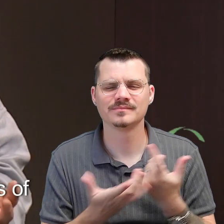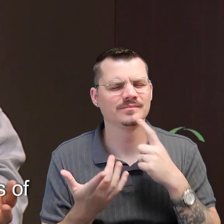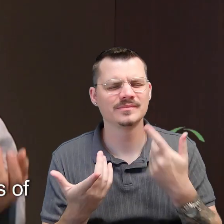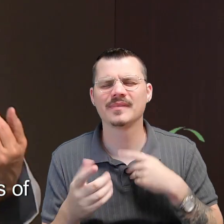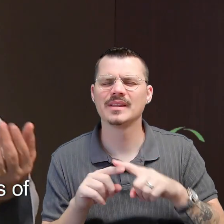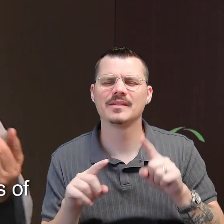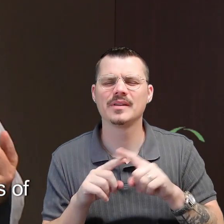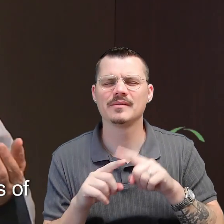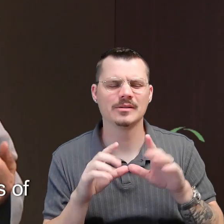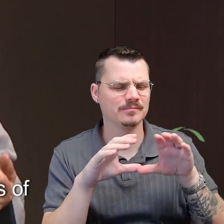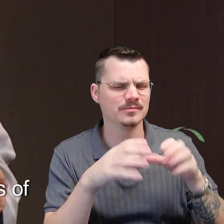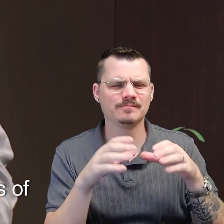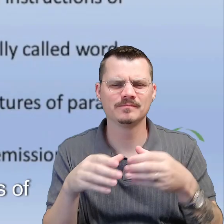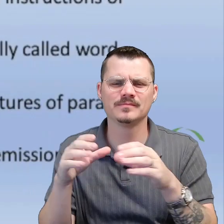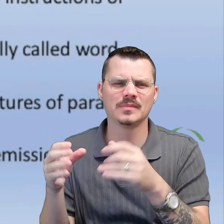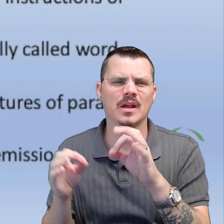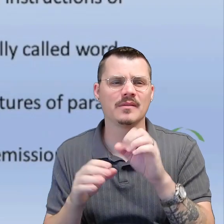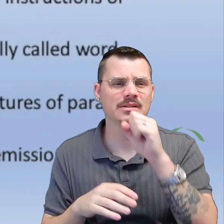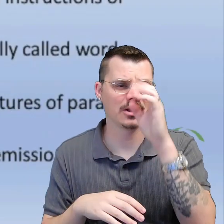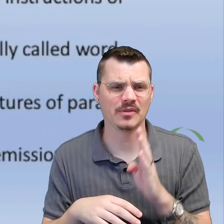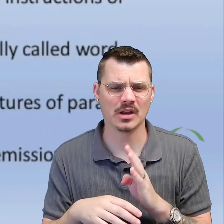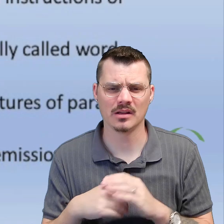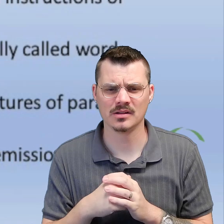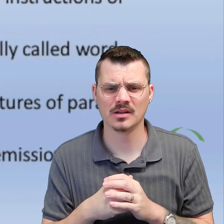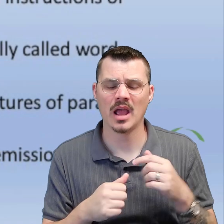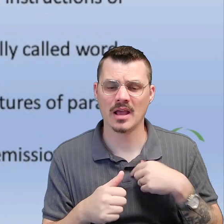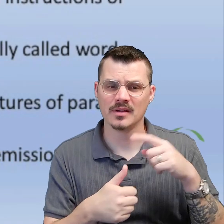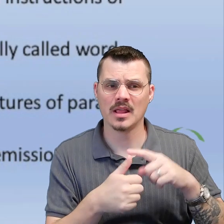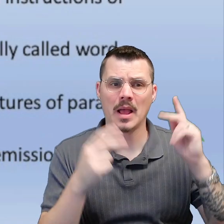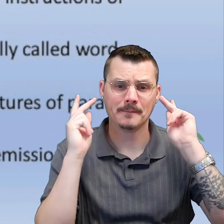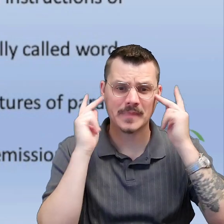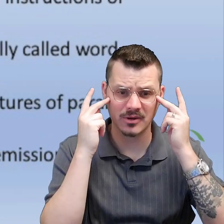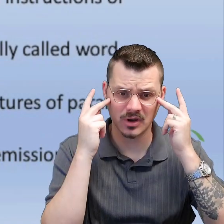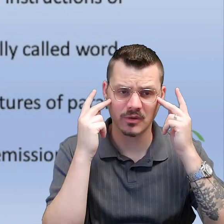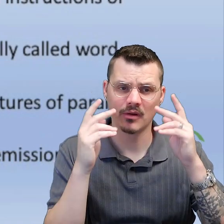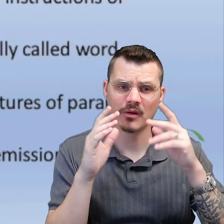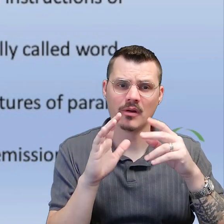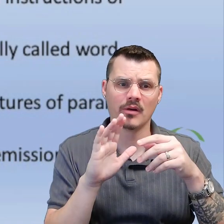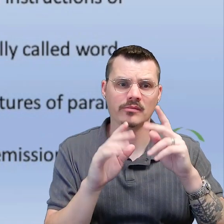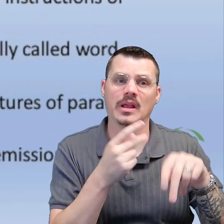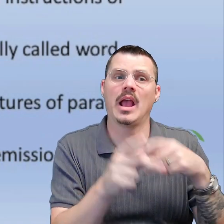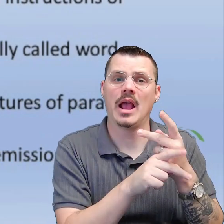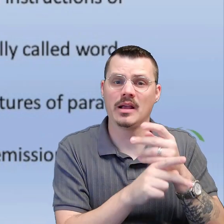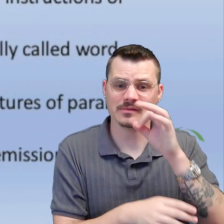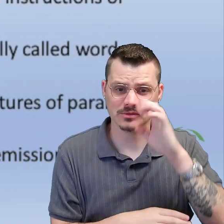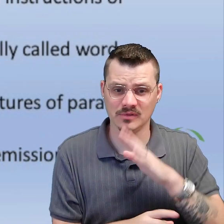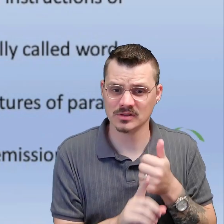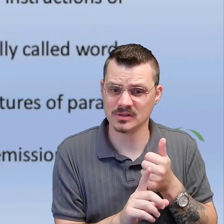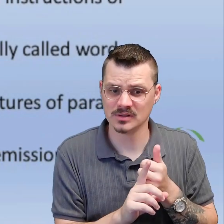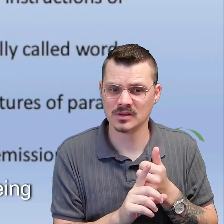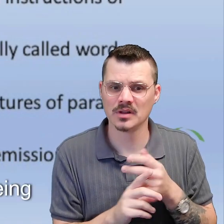There's a bunch of different subtypes of schizophrenia. The paranoid subtype